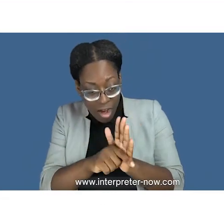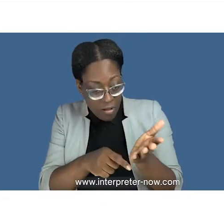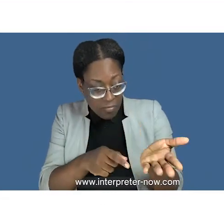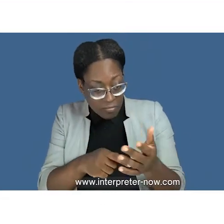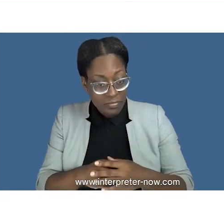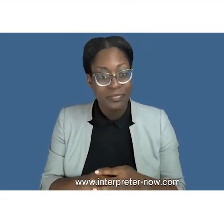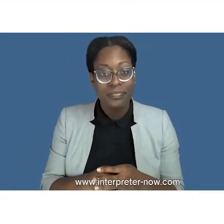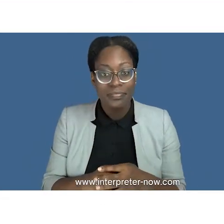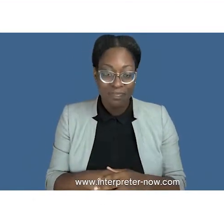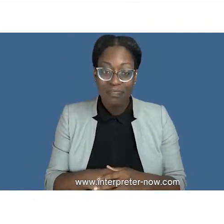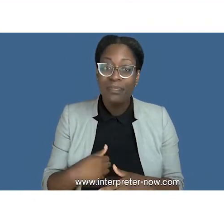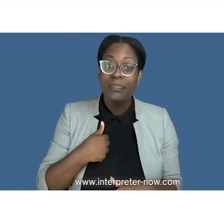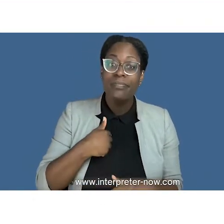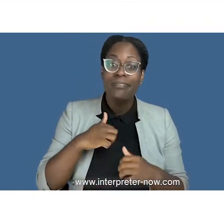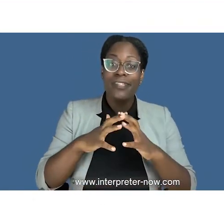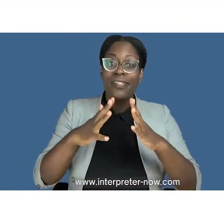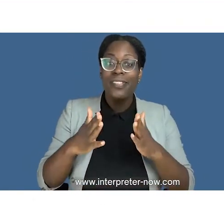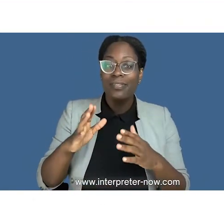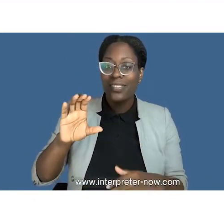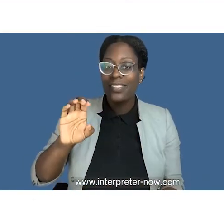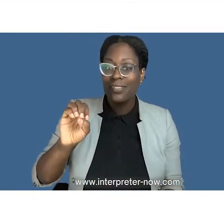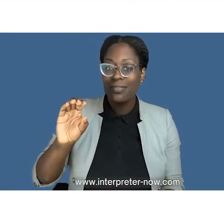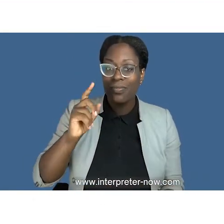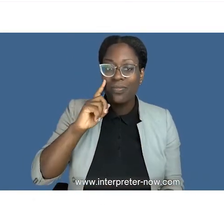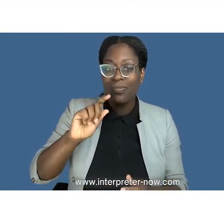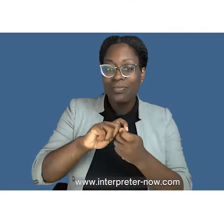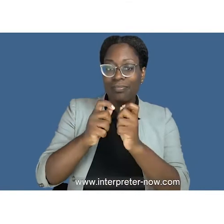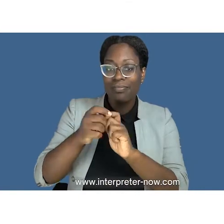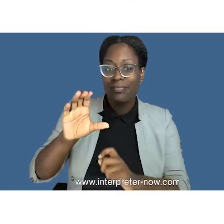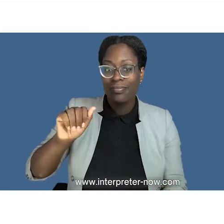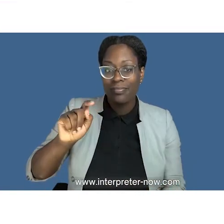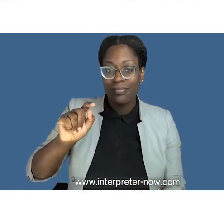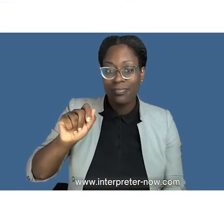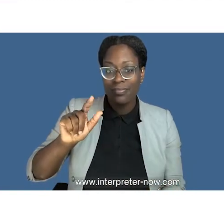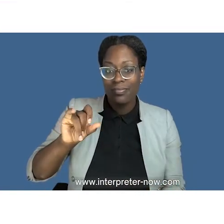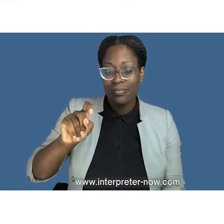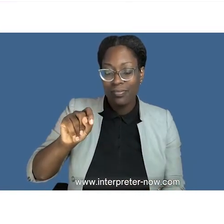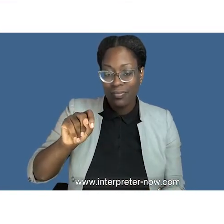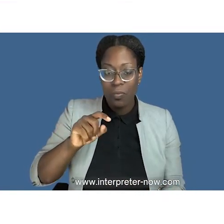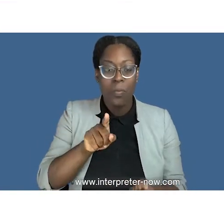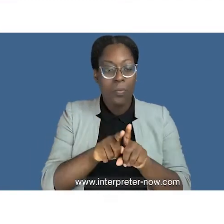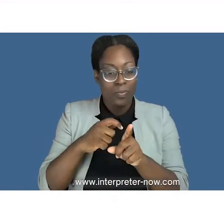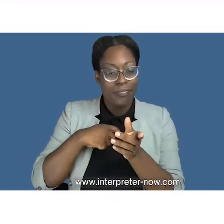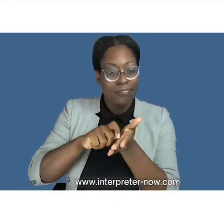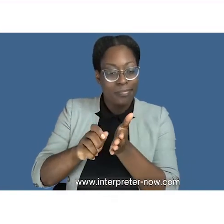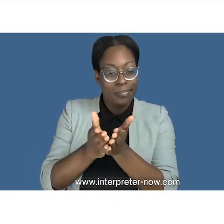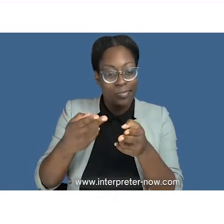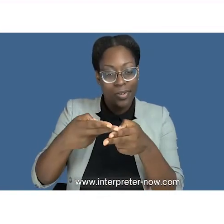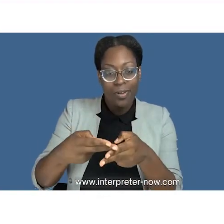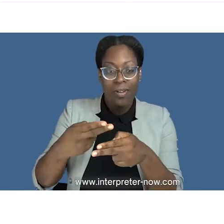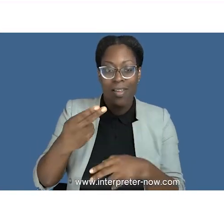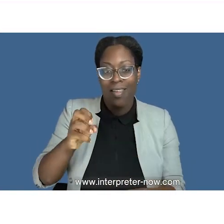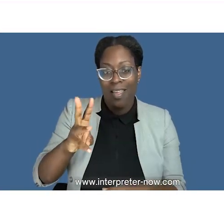share with us? So I am the founder and CEO of Change Catalyst. I'm also the author of How to Be an Ally, which